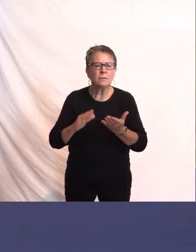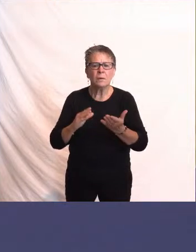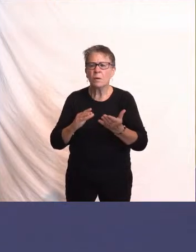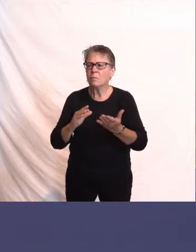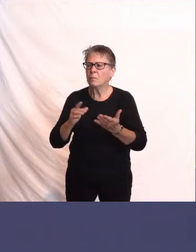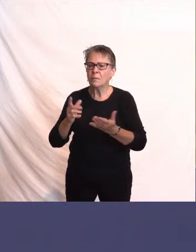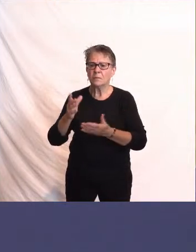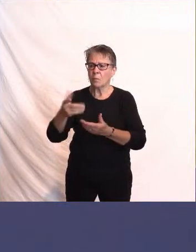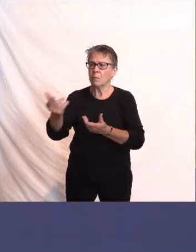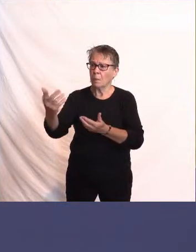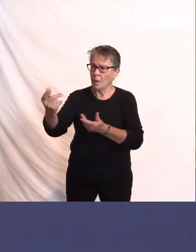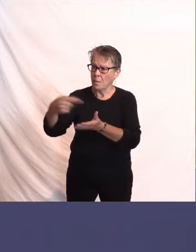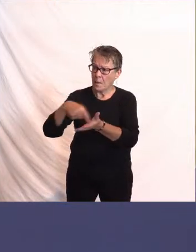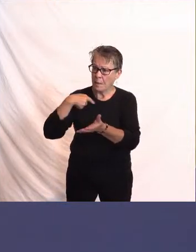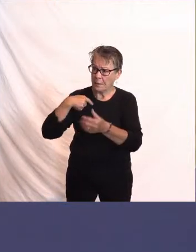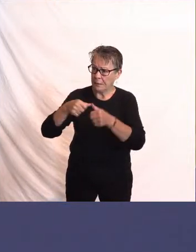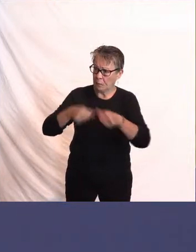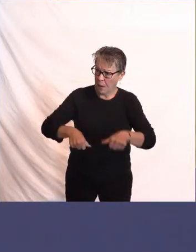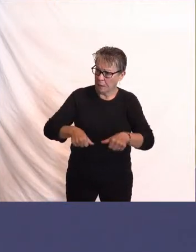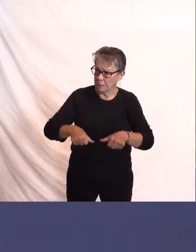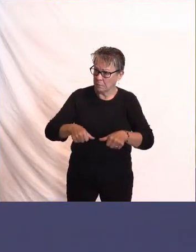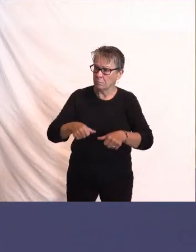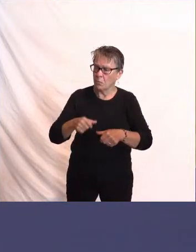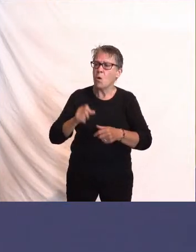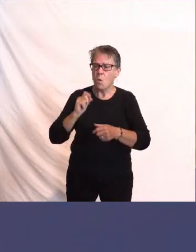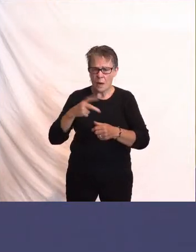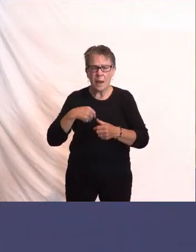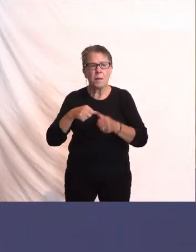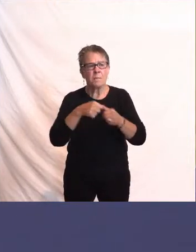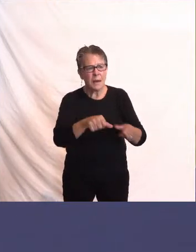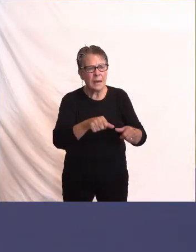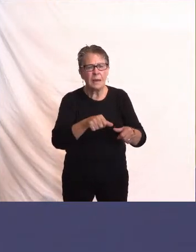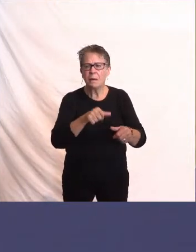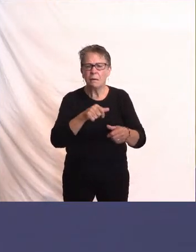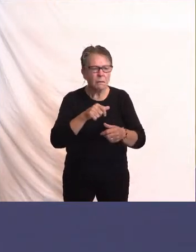njconsumeraffairs.gov, or citizens may call